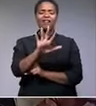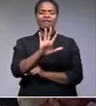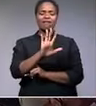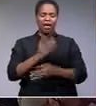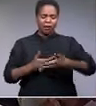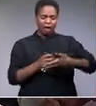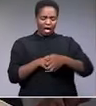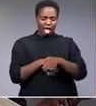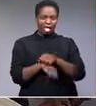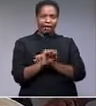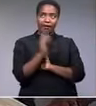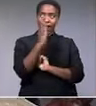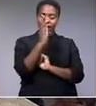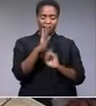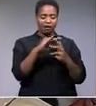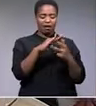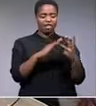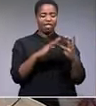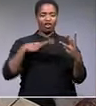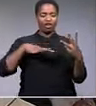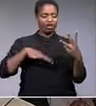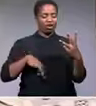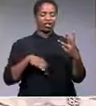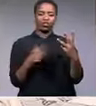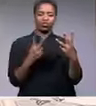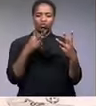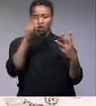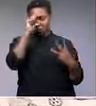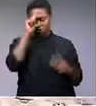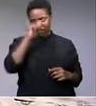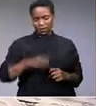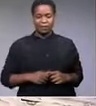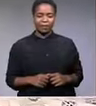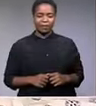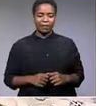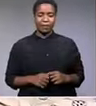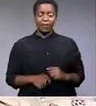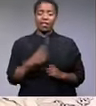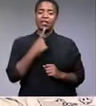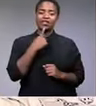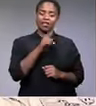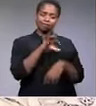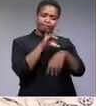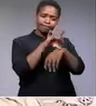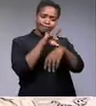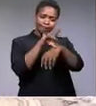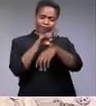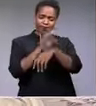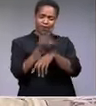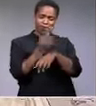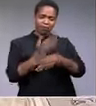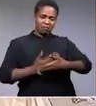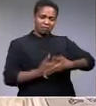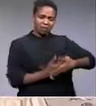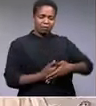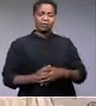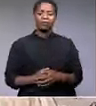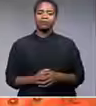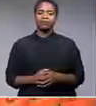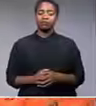by midday, three girls and two boys. Ramokgopa offered words of advice to new moms. I've